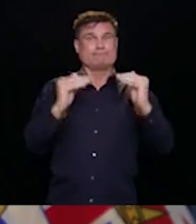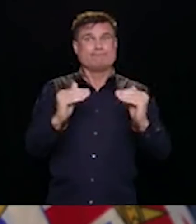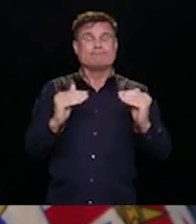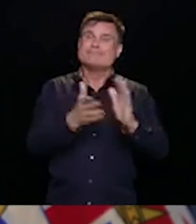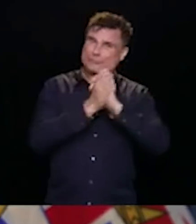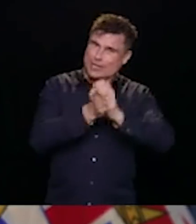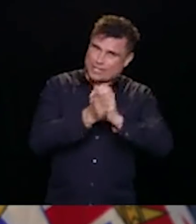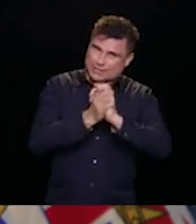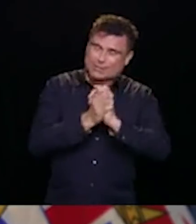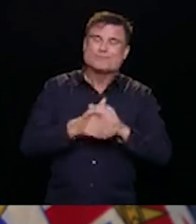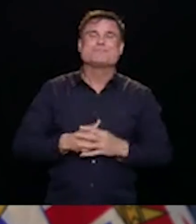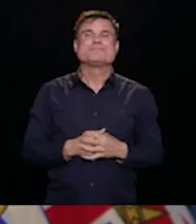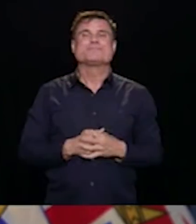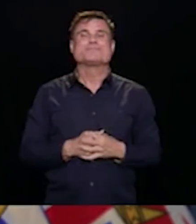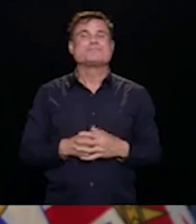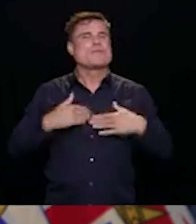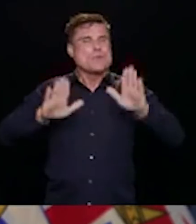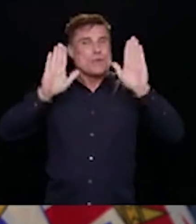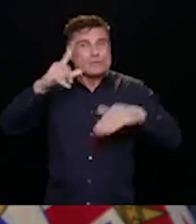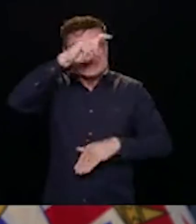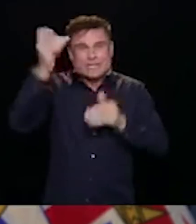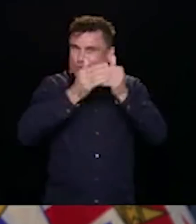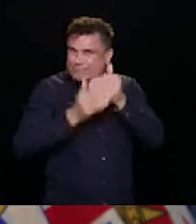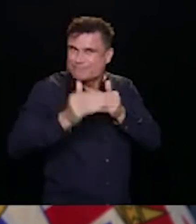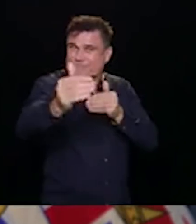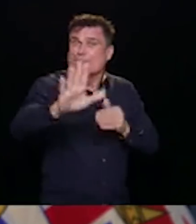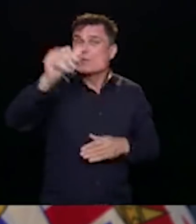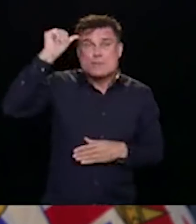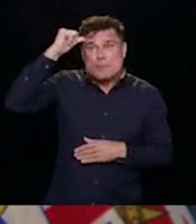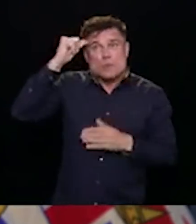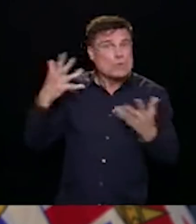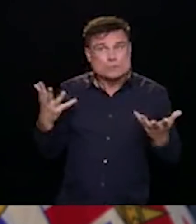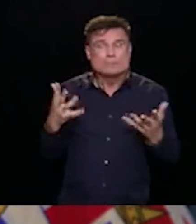remember. Have a wonderful summer, and remember to be safe.